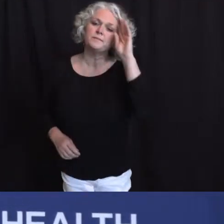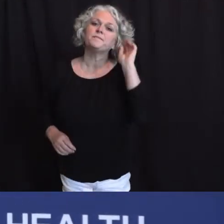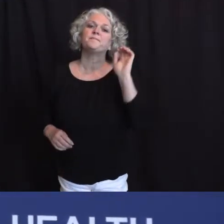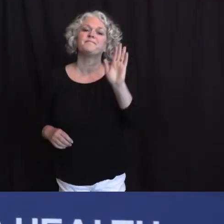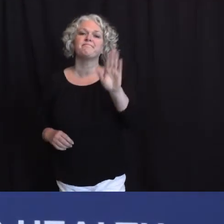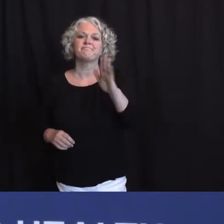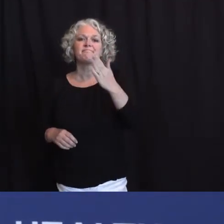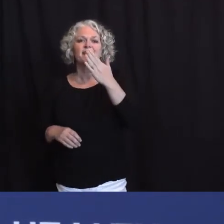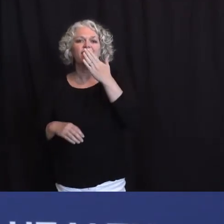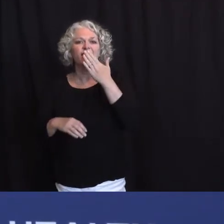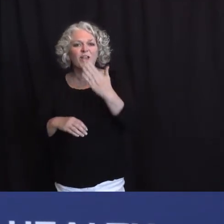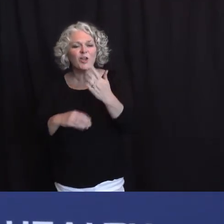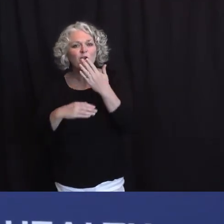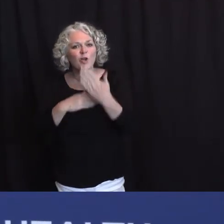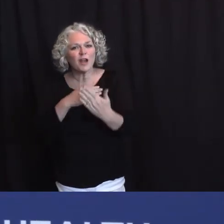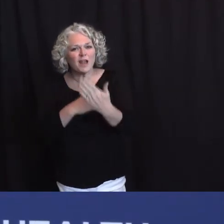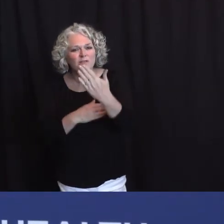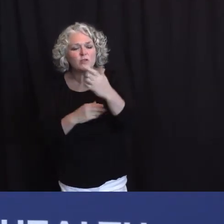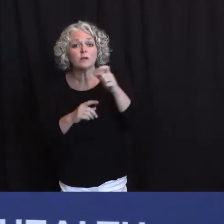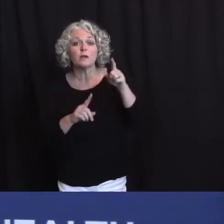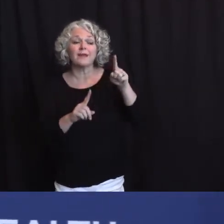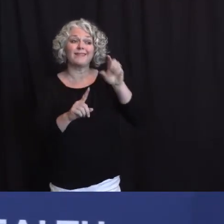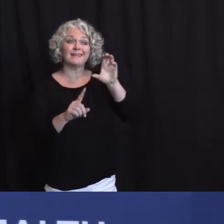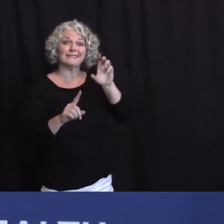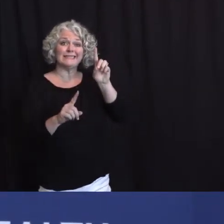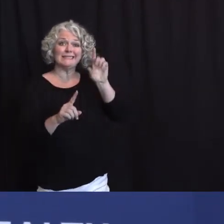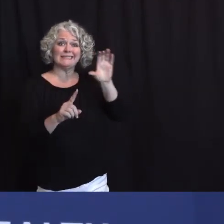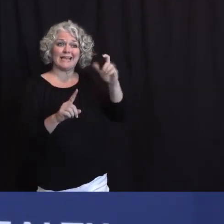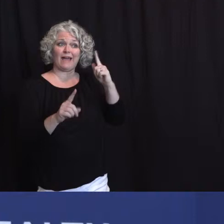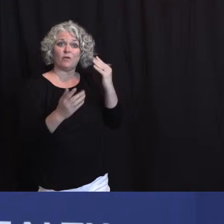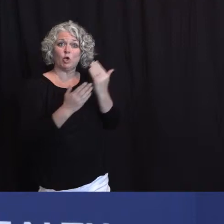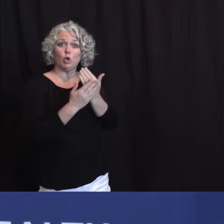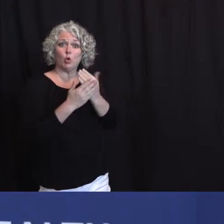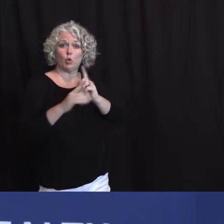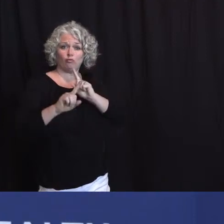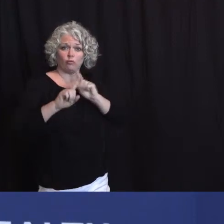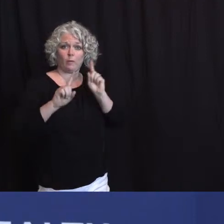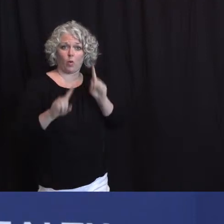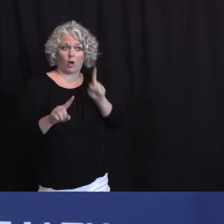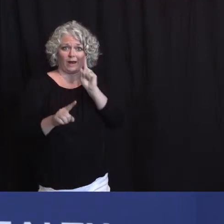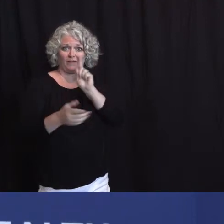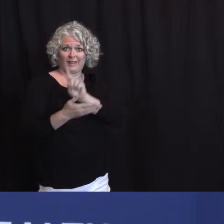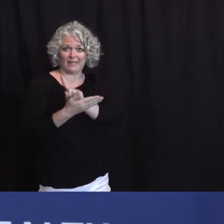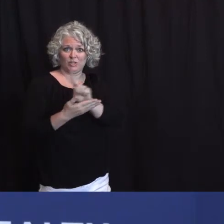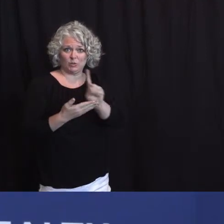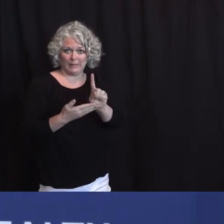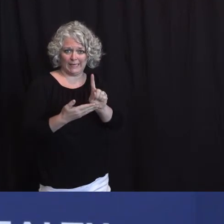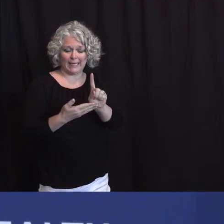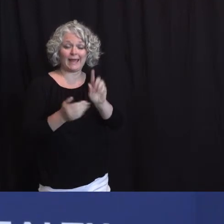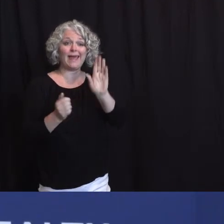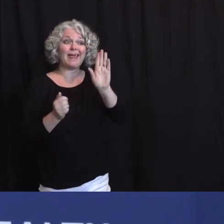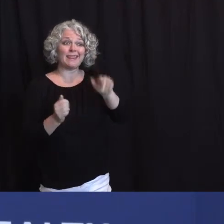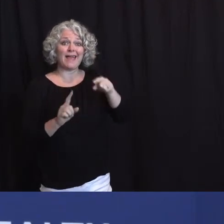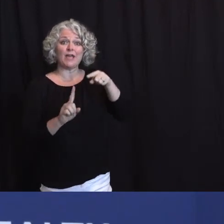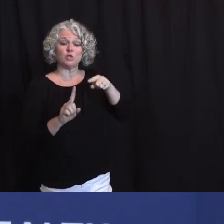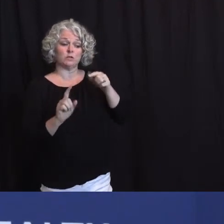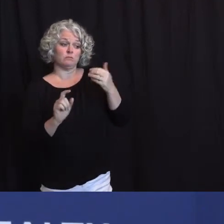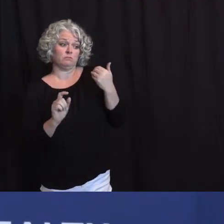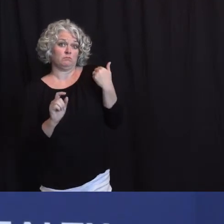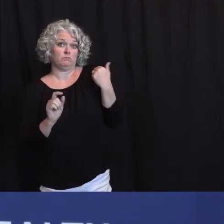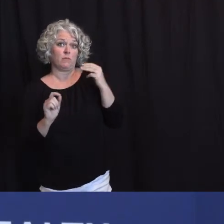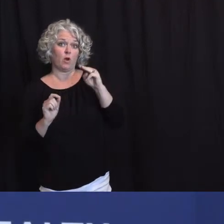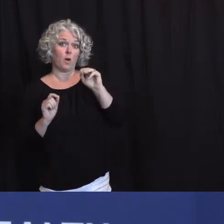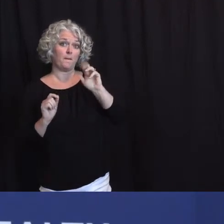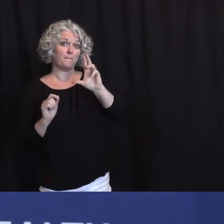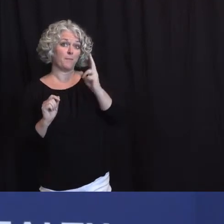CDC released a new Morbidity and Mortality Week report, MMWR, that highlighted that in March and April, rates